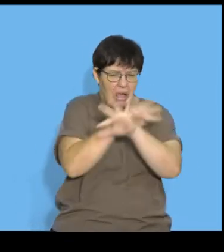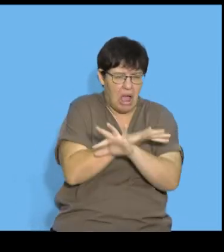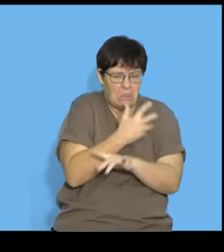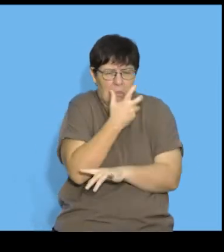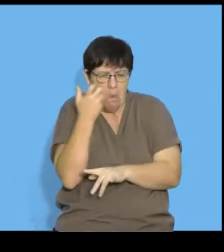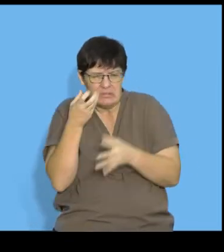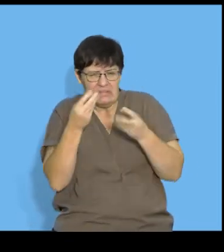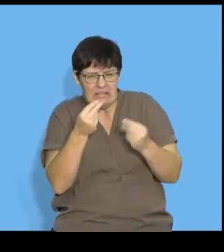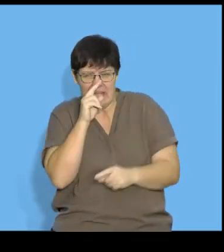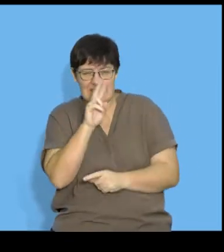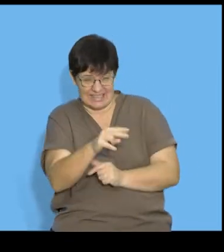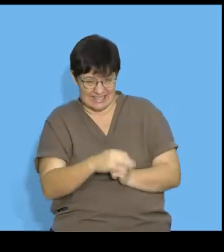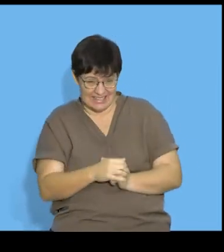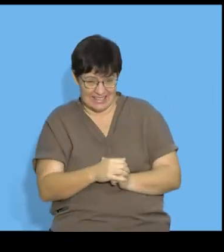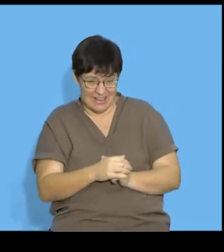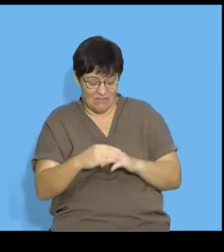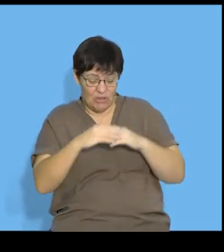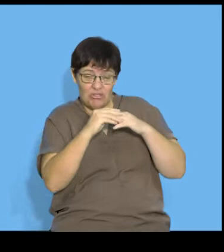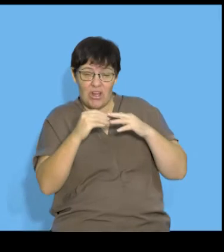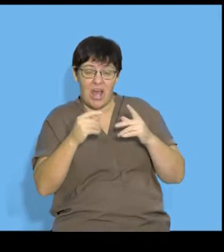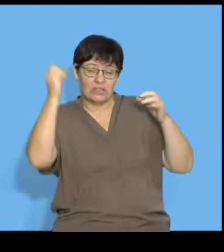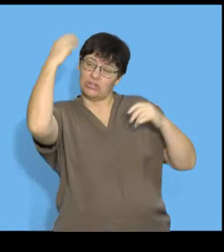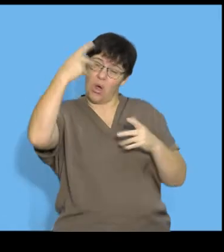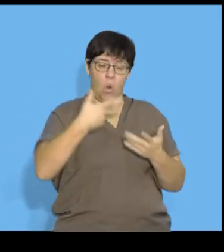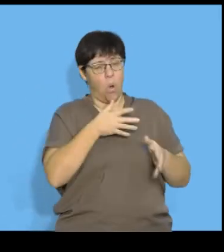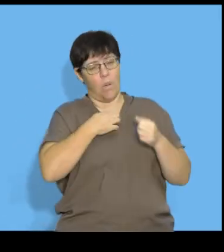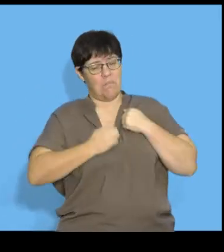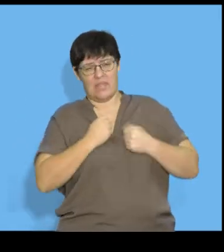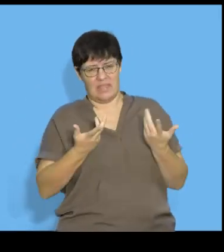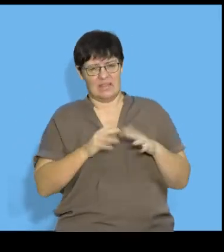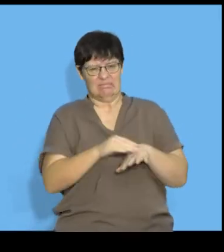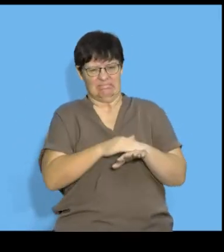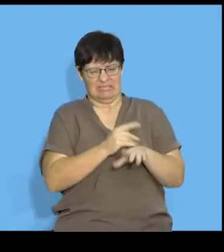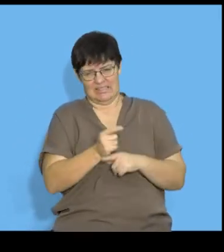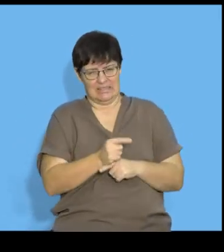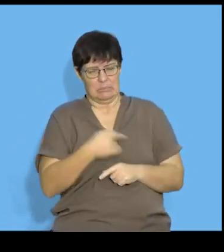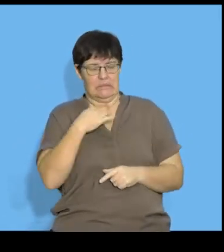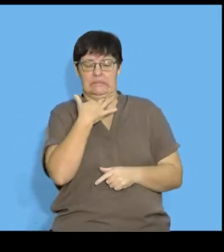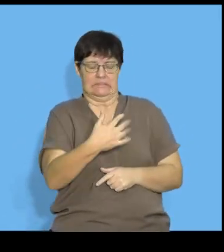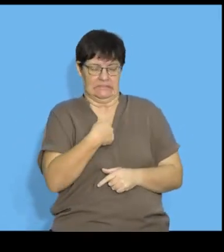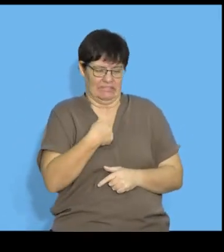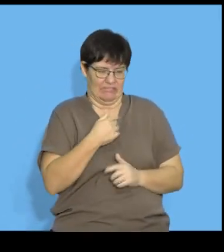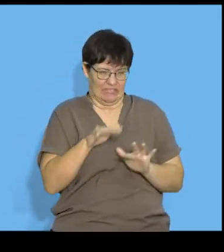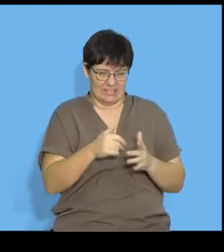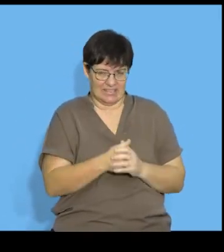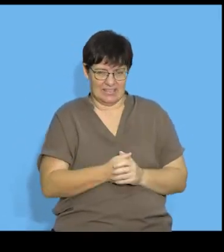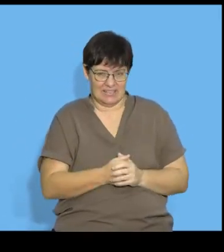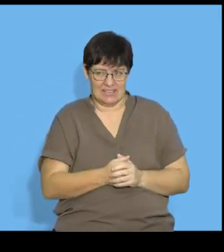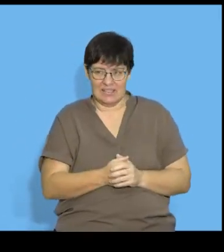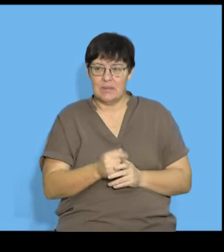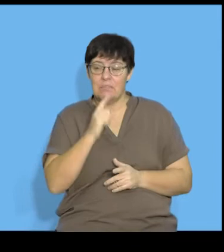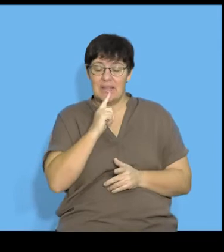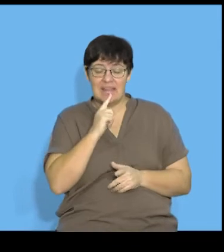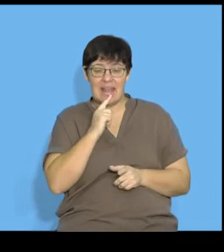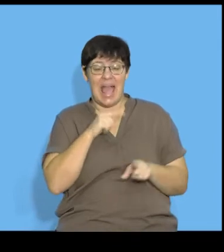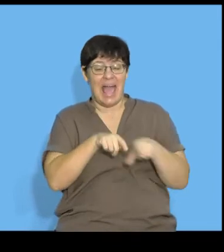moist. If you don't try your toes properly, this is so gross. I hate feet. Right, but this is athlete's foot. And this is a